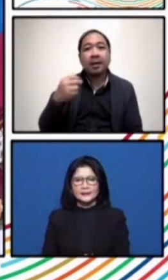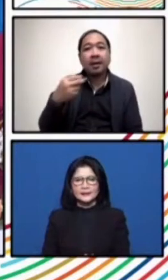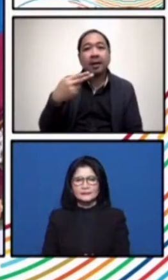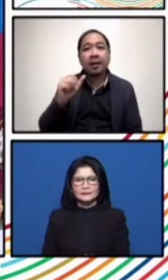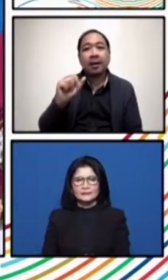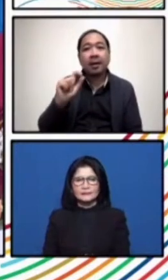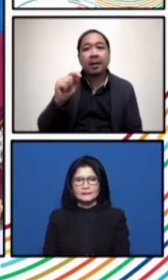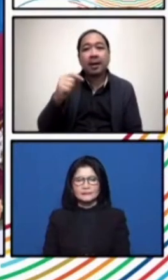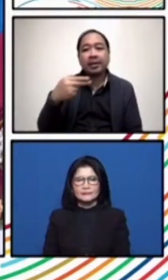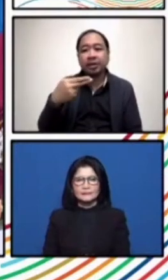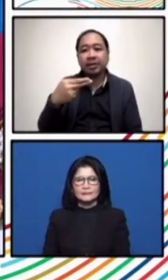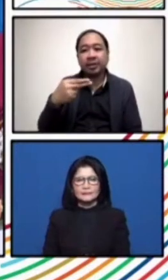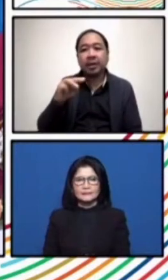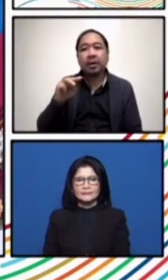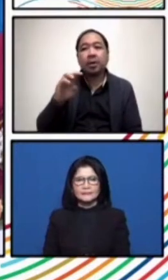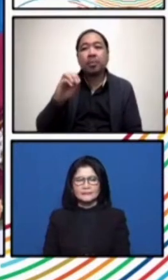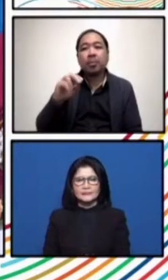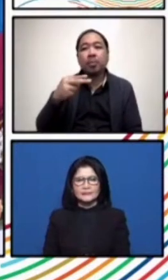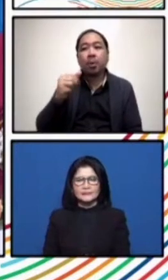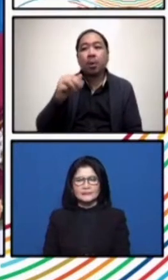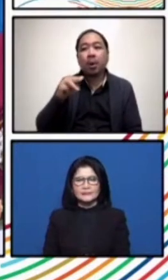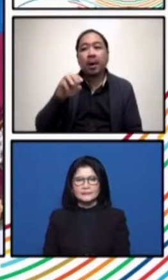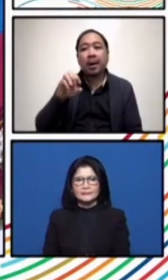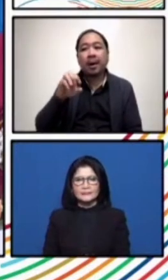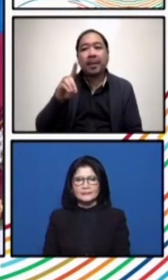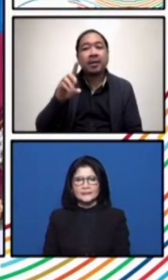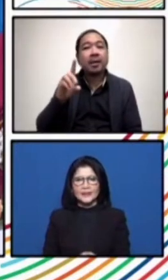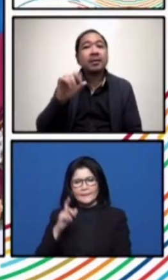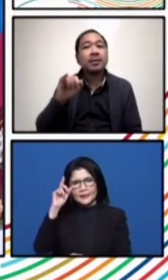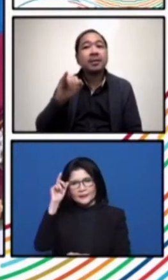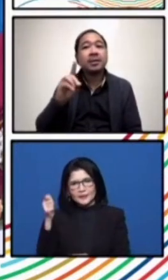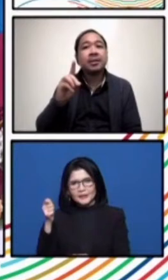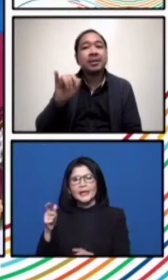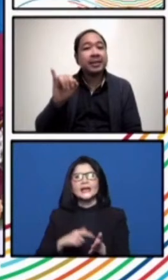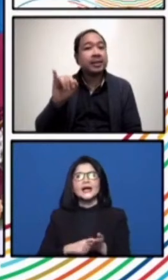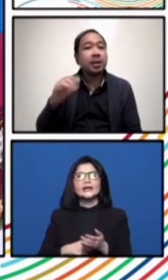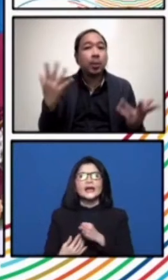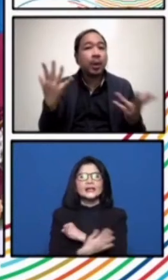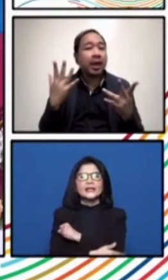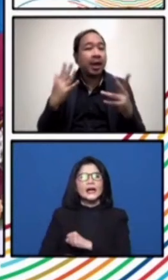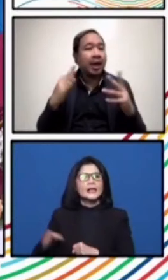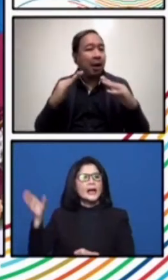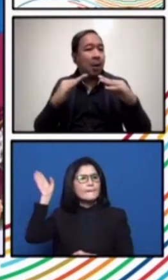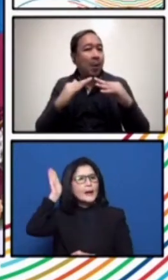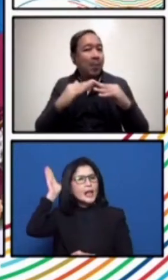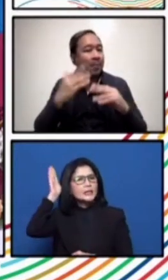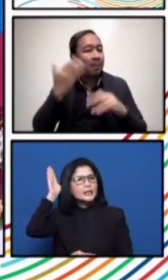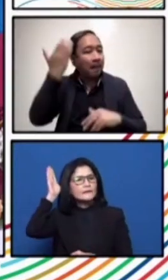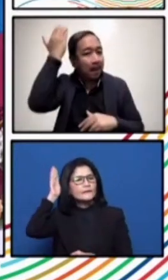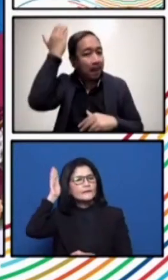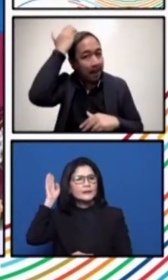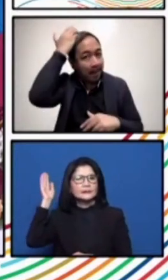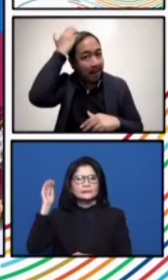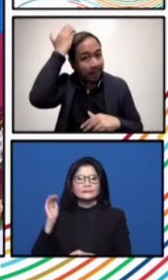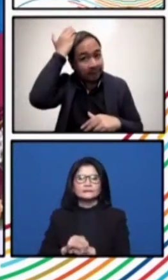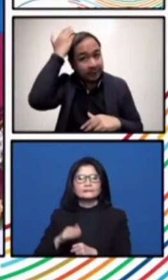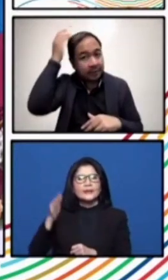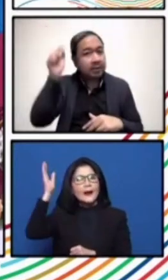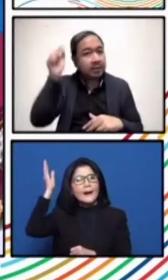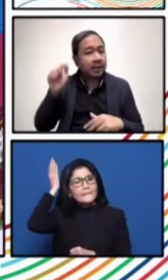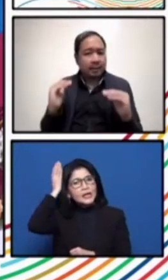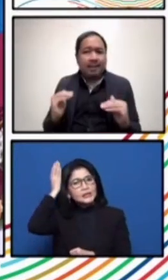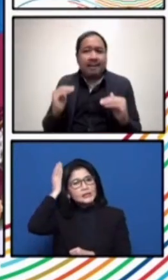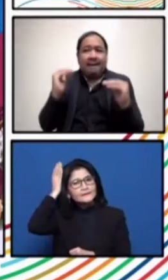Mohammed Didi she is from Maldives uh she was the Maldives highest